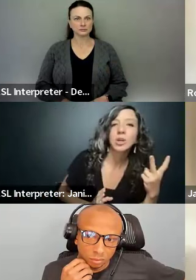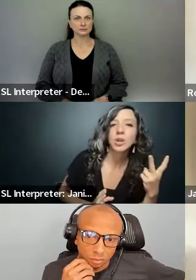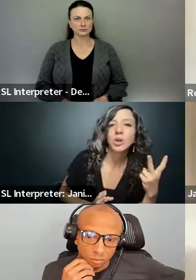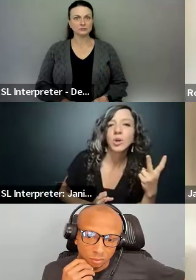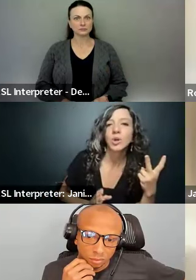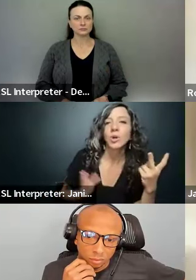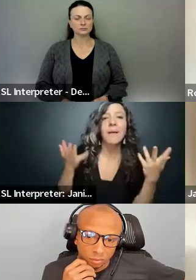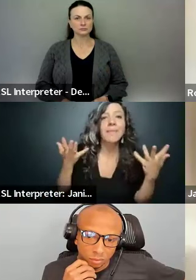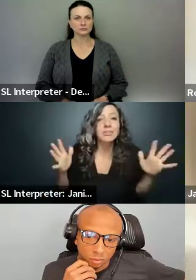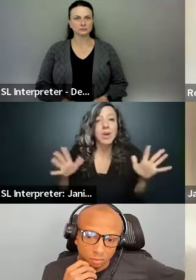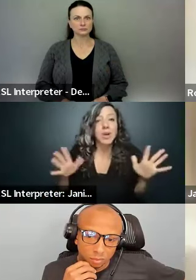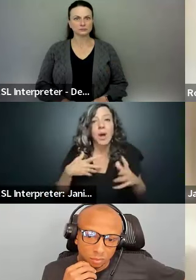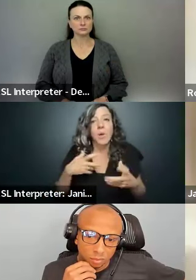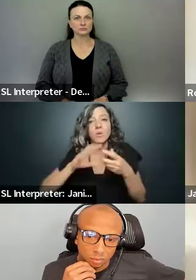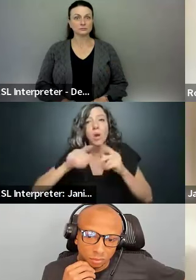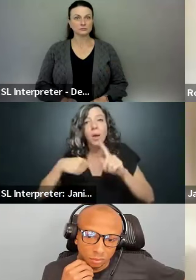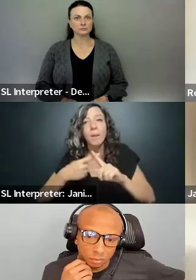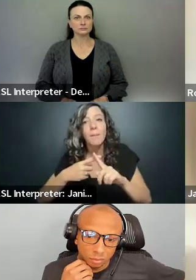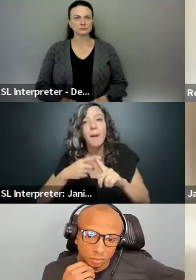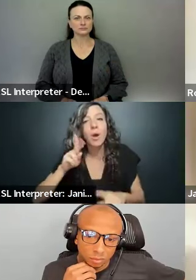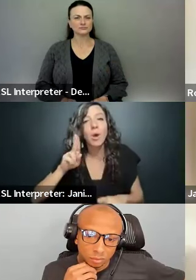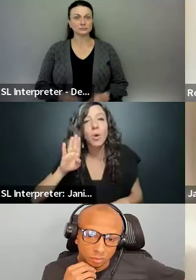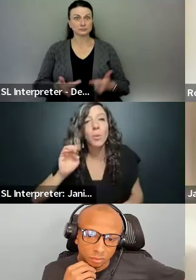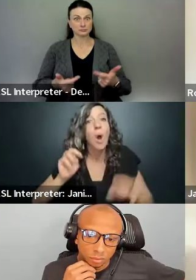That's everything regarding KubeCon talks. Oh, Milad.